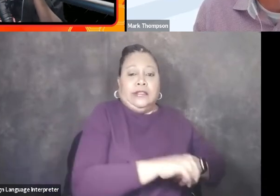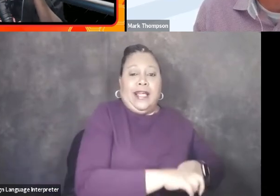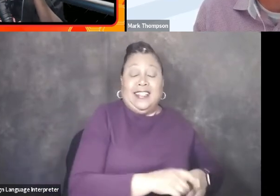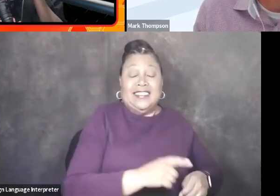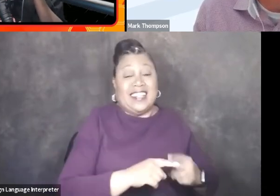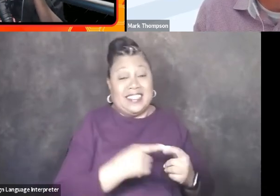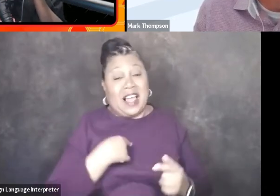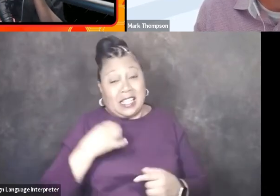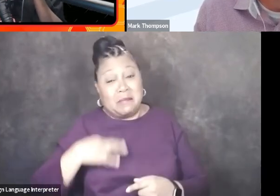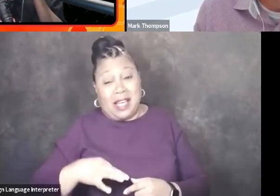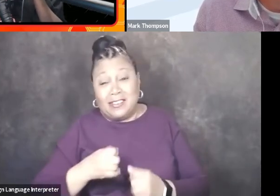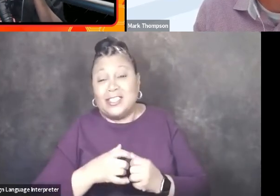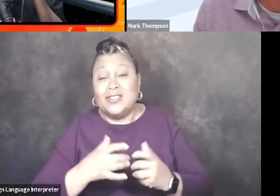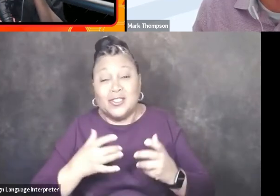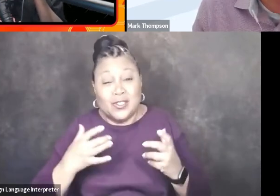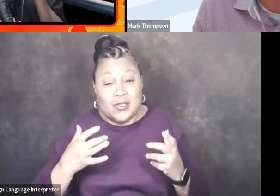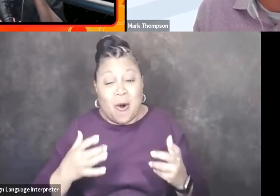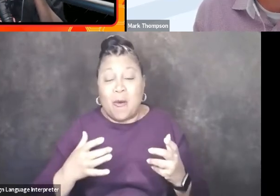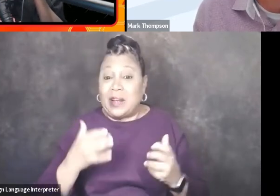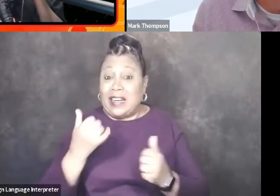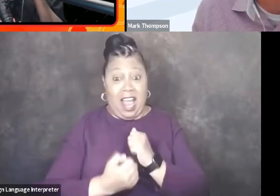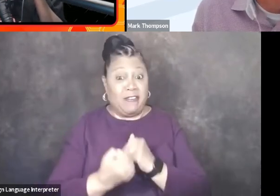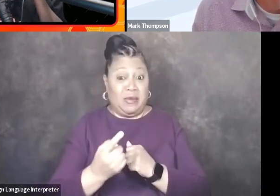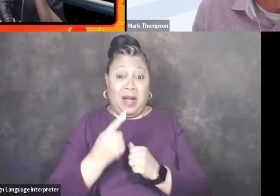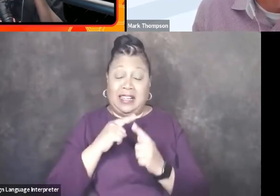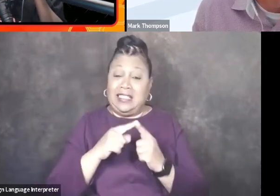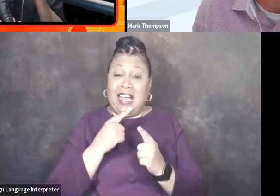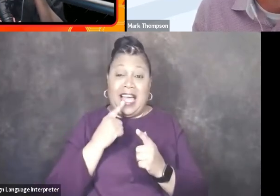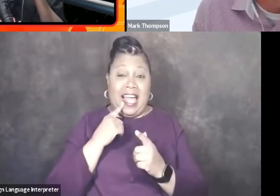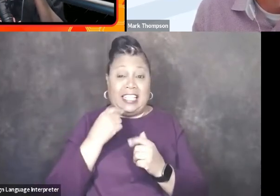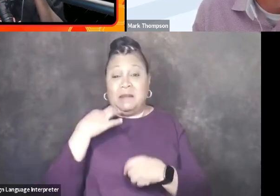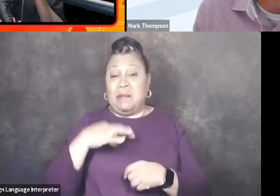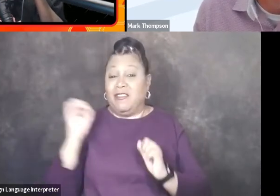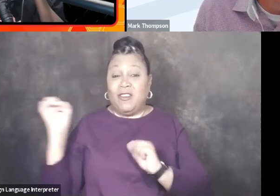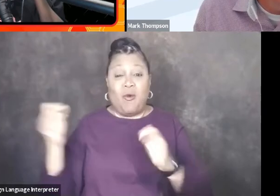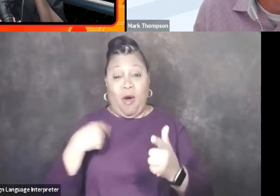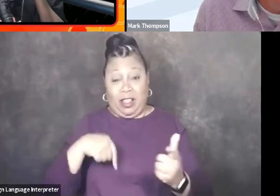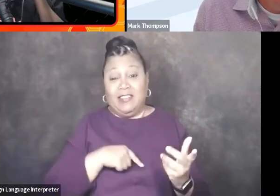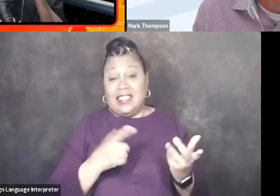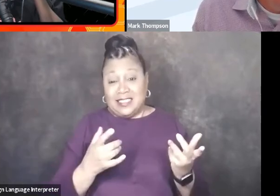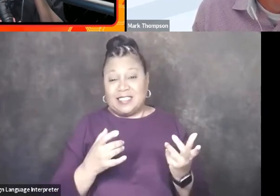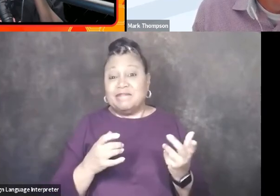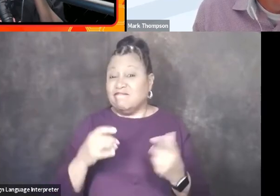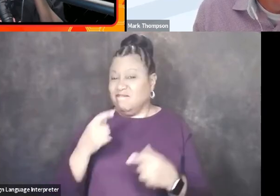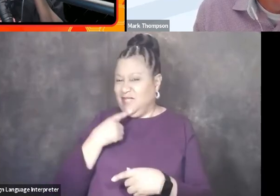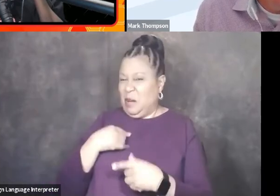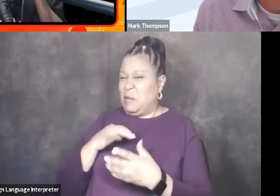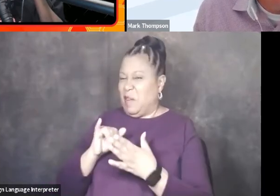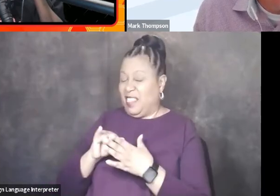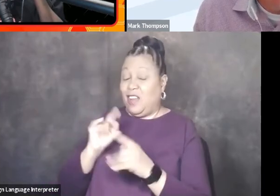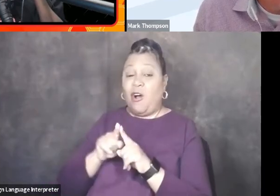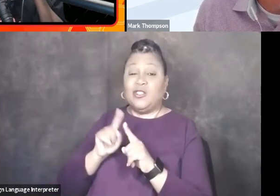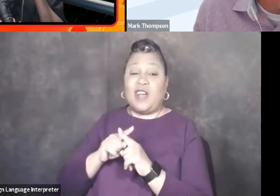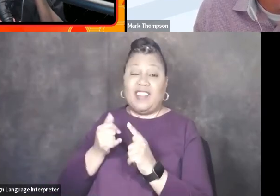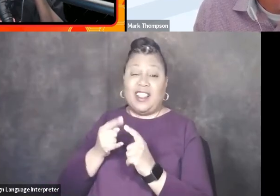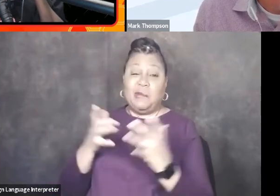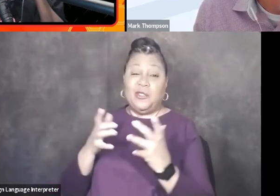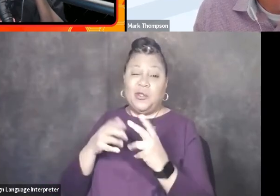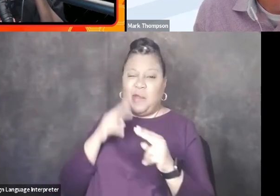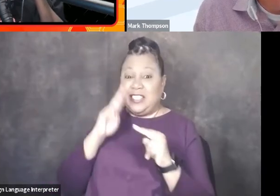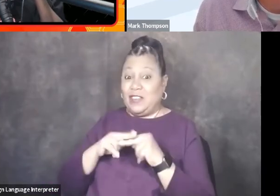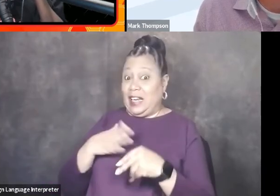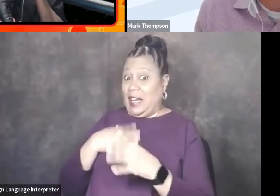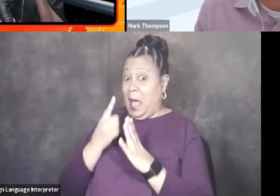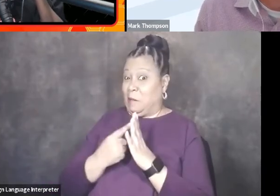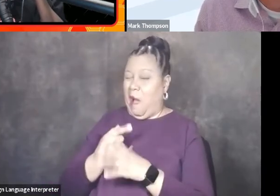about it's it. benefited everybody. It's really benefited all of us. So Tell me about it. And also, if you had a little bit too much fun at happy hour,